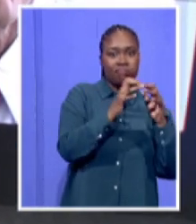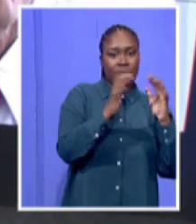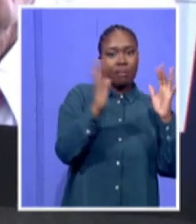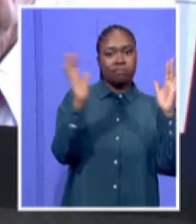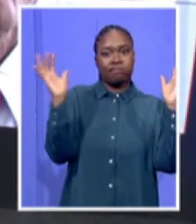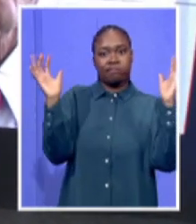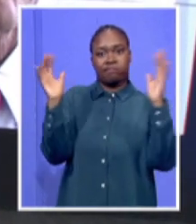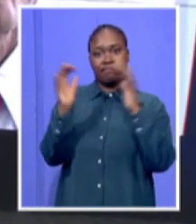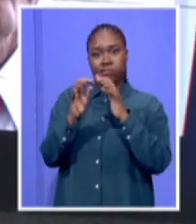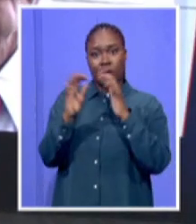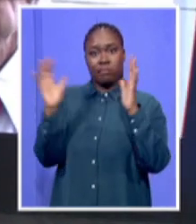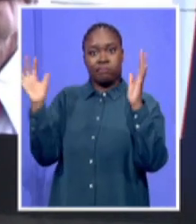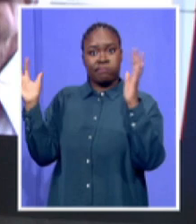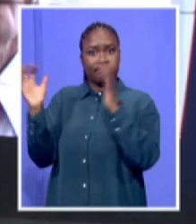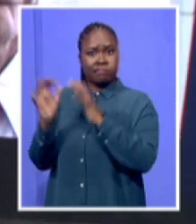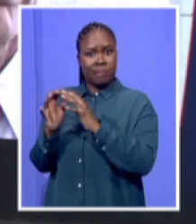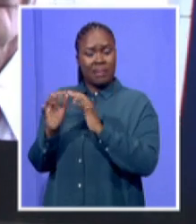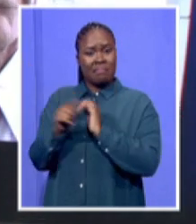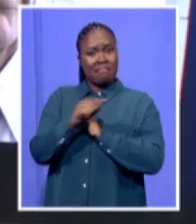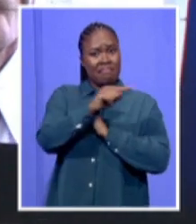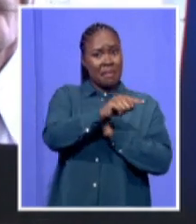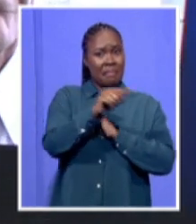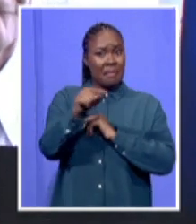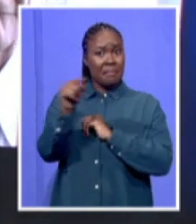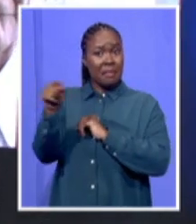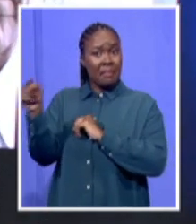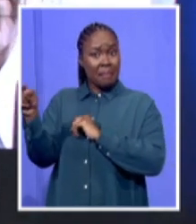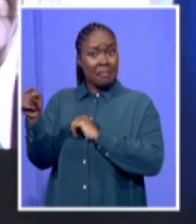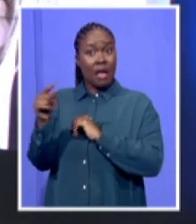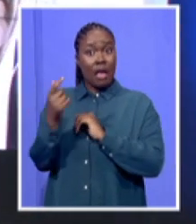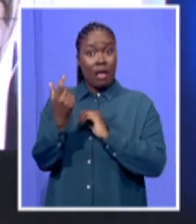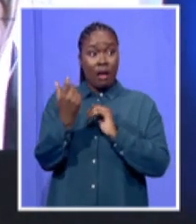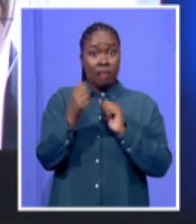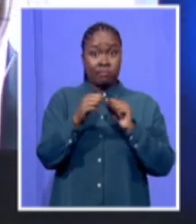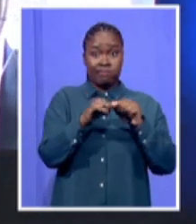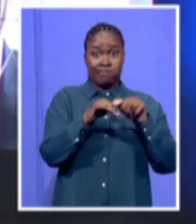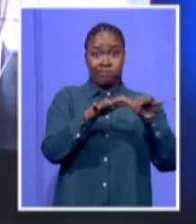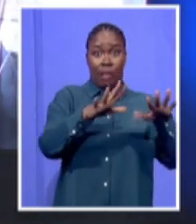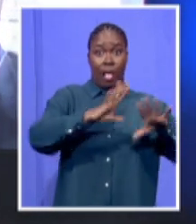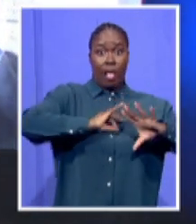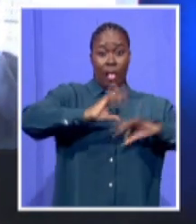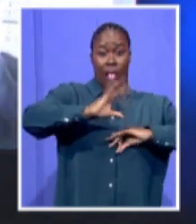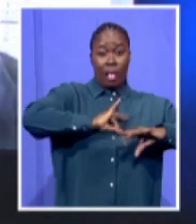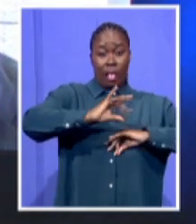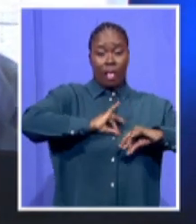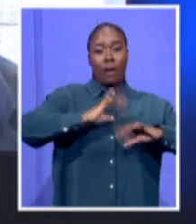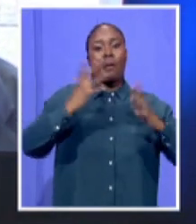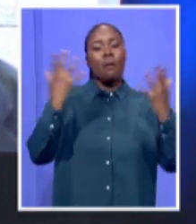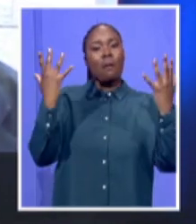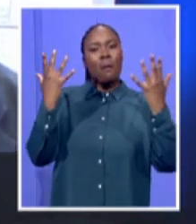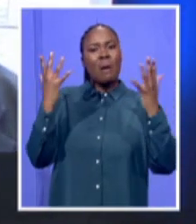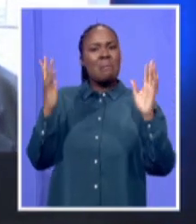regular basis? Are there any flare-ups there, or is it just business as usual?